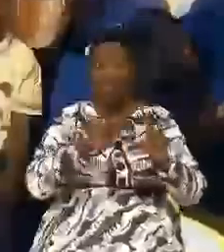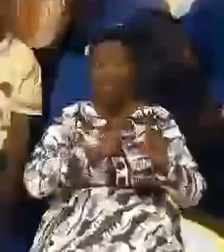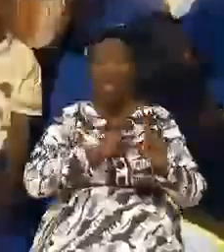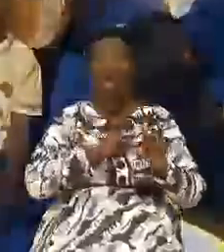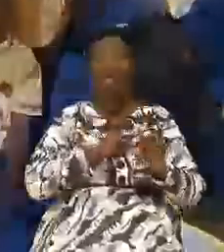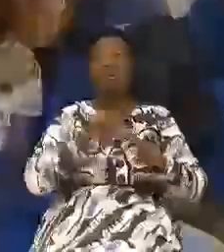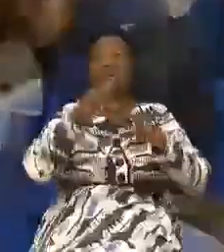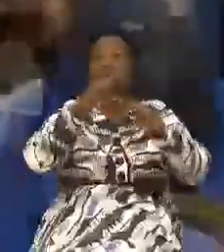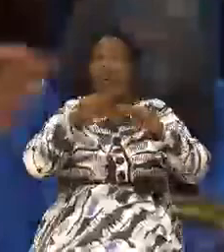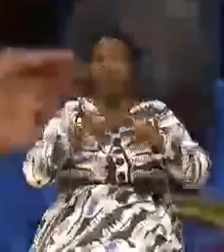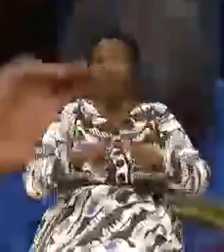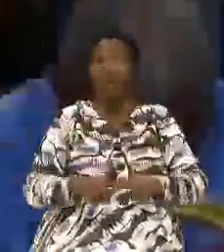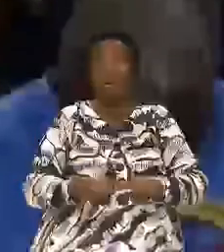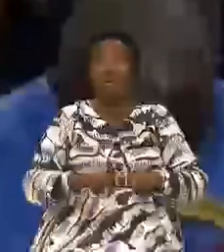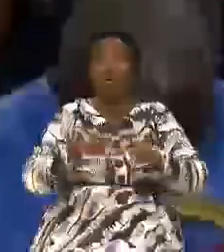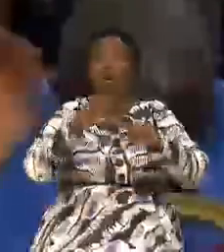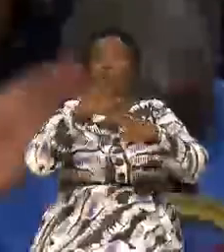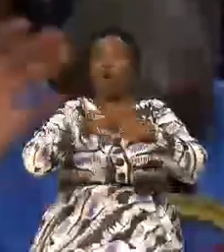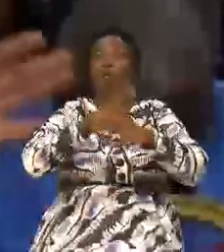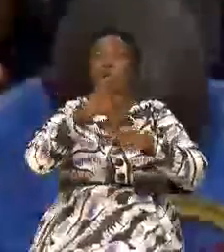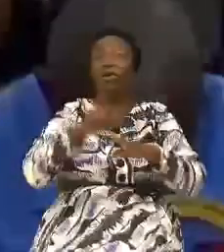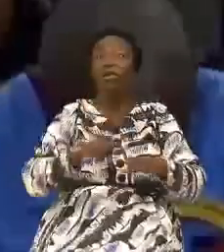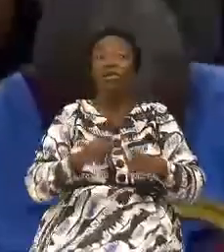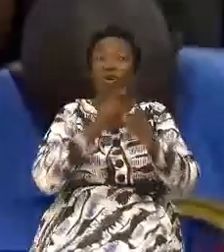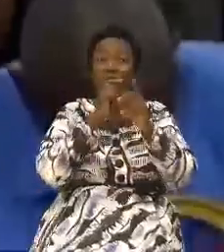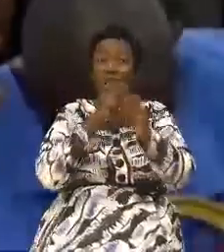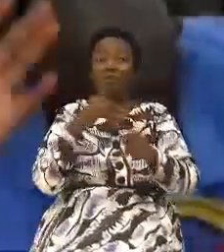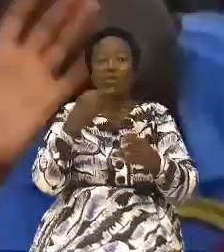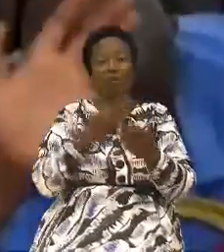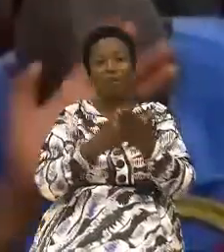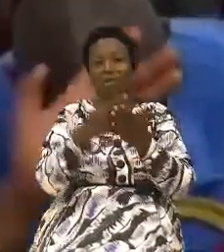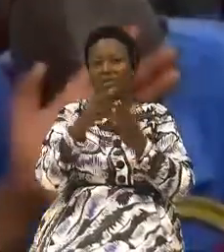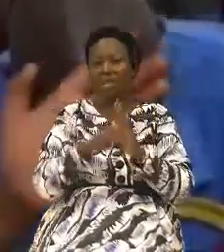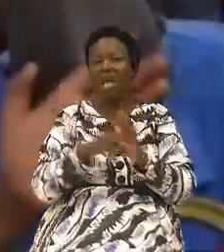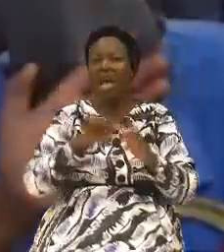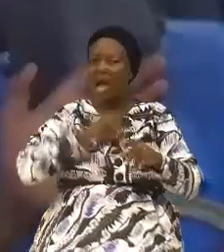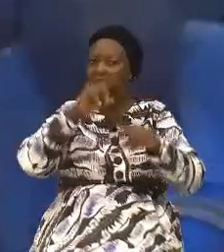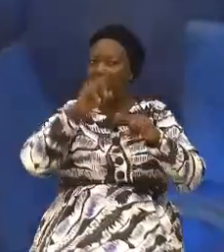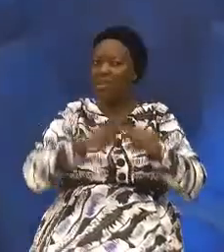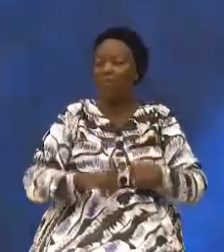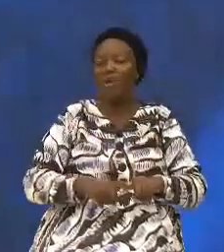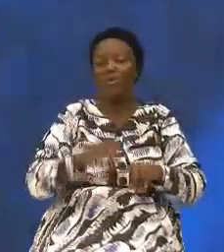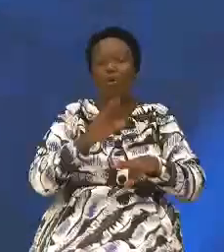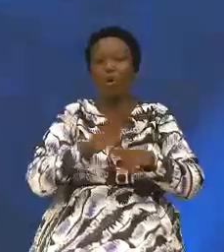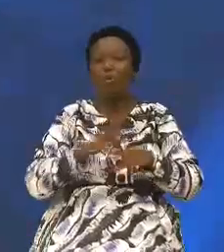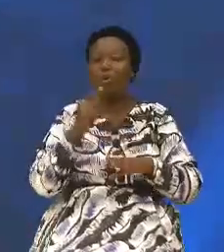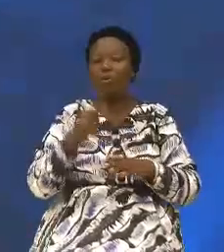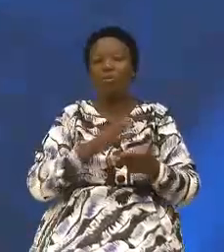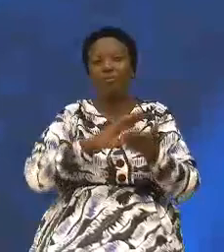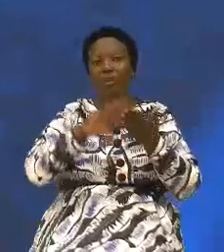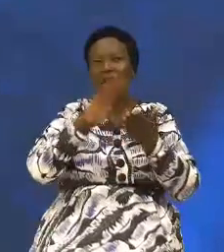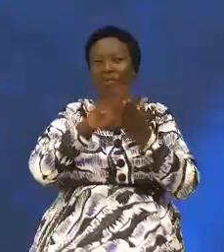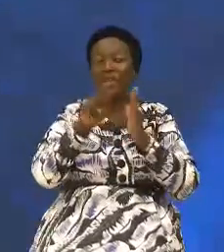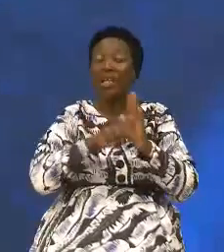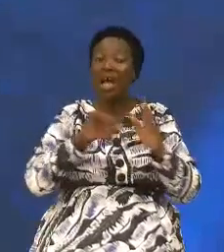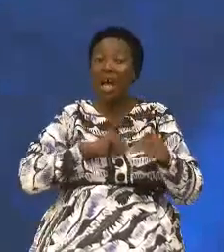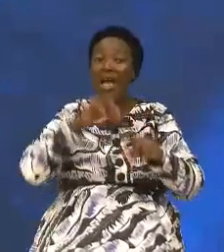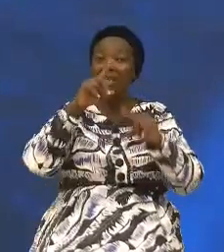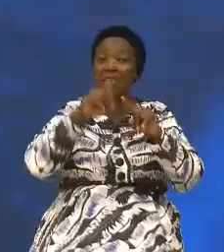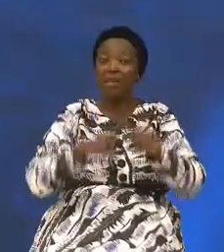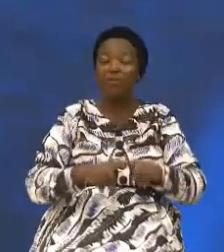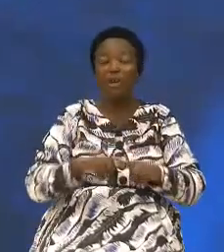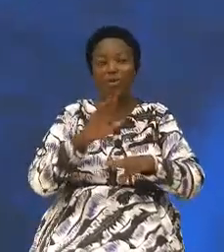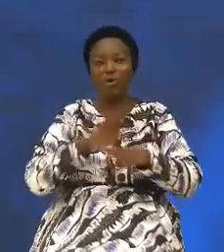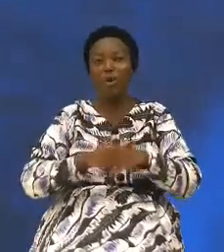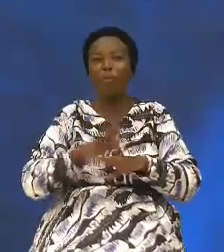your gift of righteousness. I depend upon your forgiveness. I depend